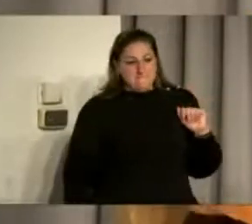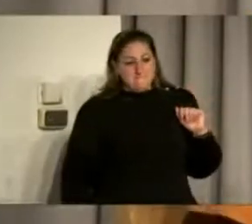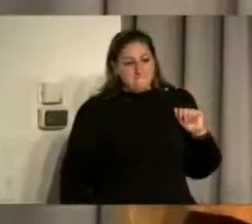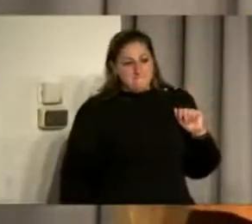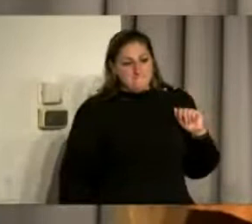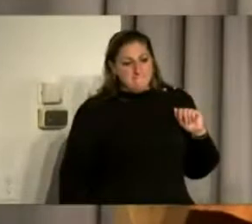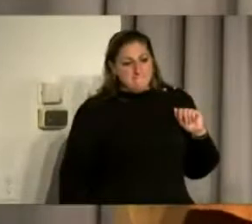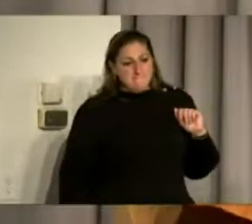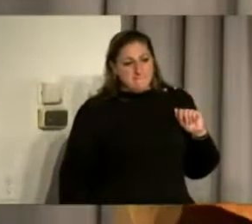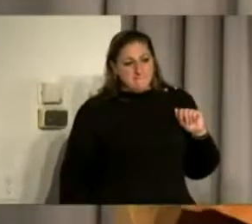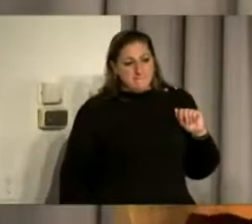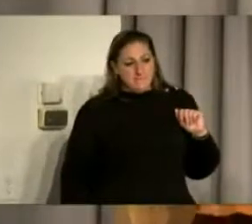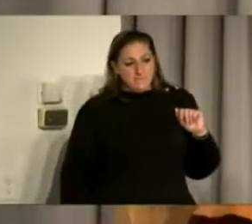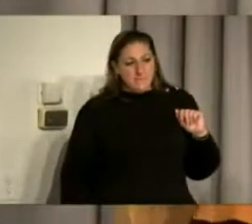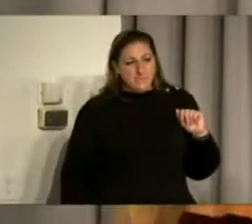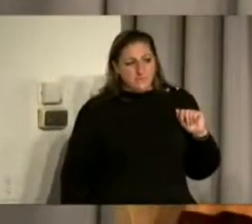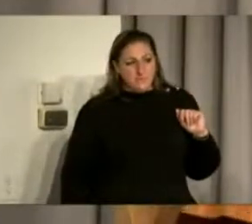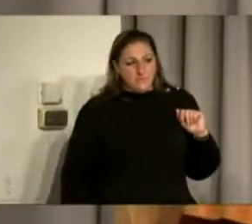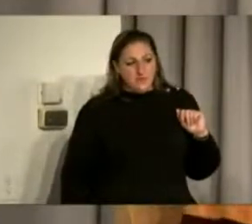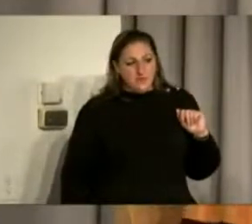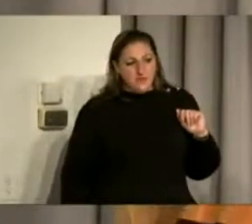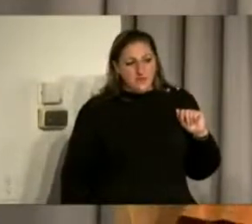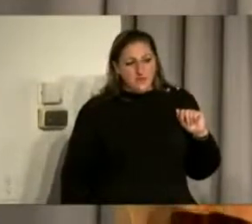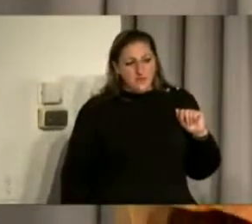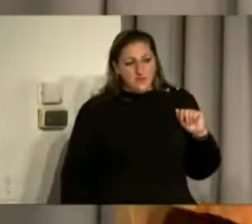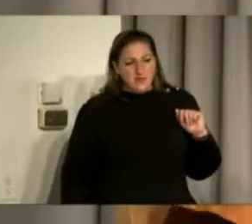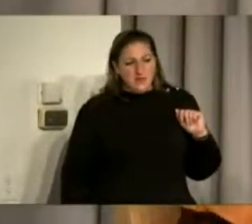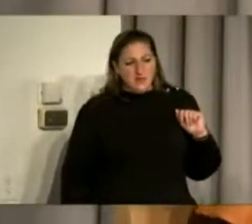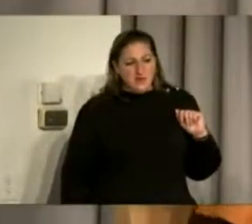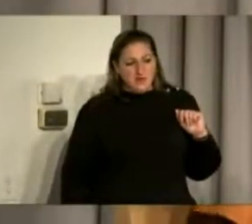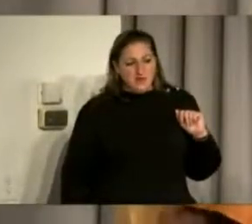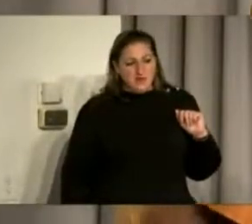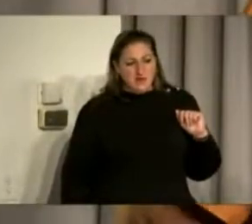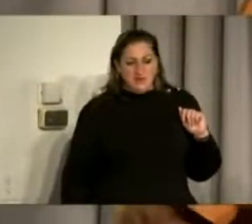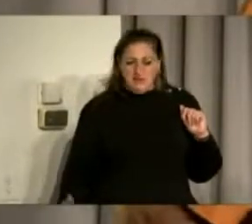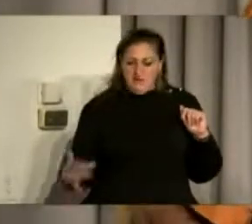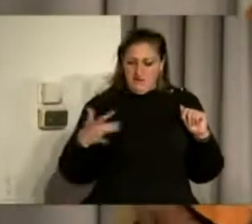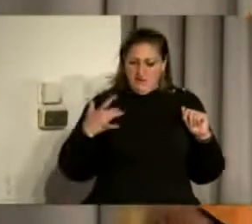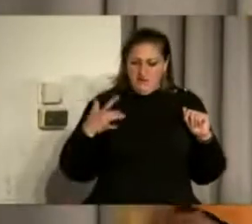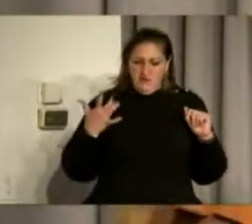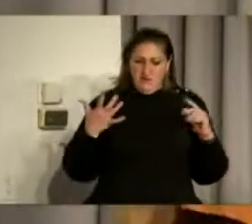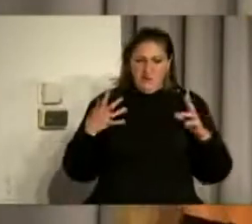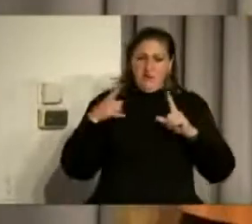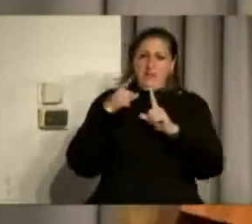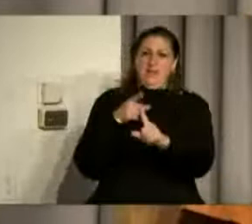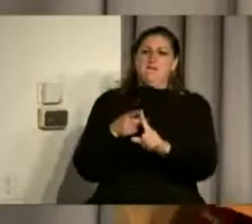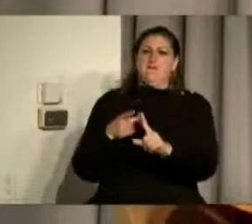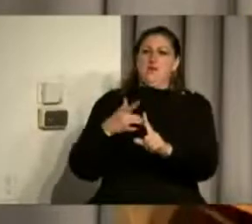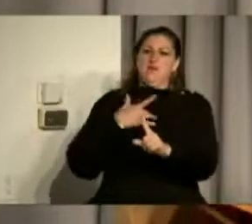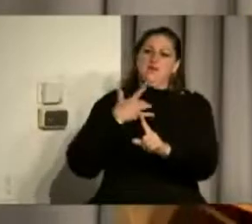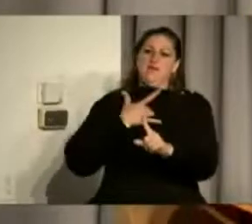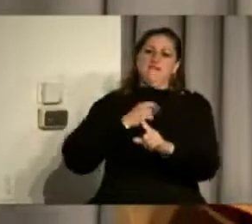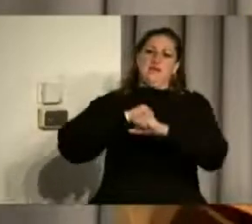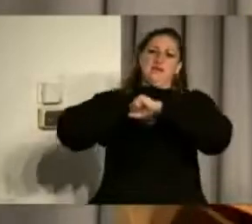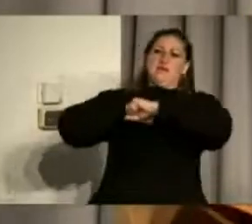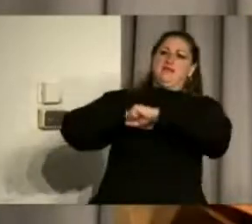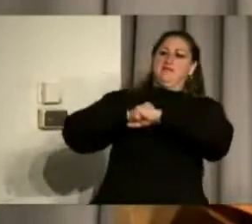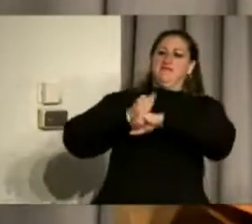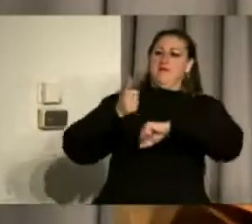And these four gentlemen were getting to a point of they felt they needed to defend